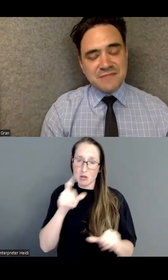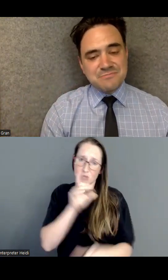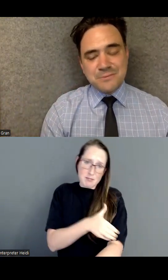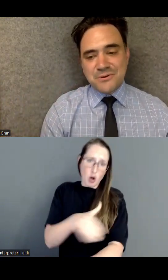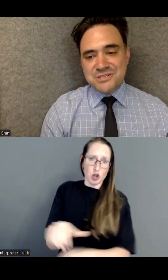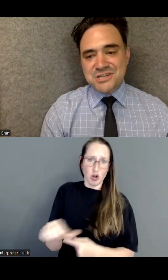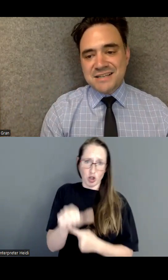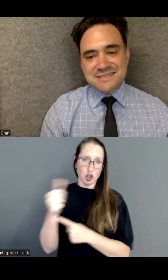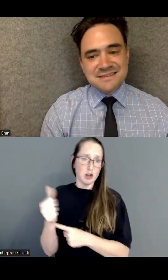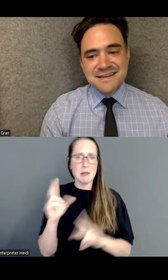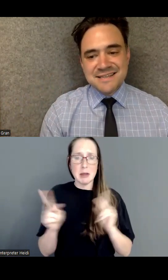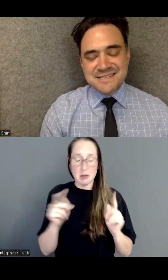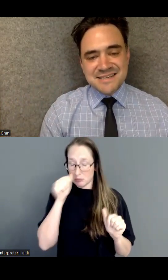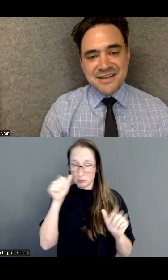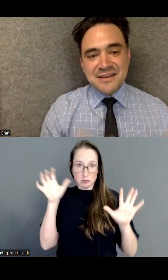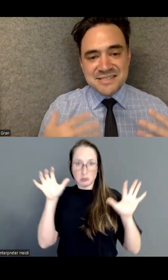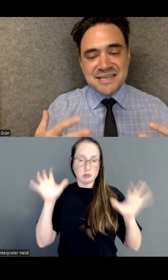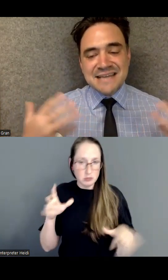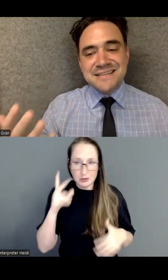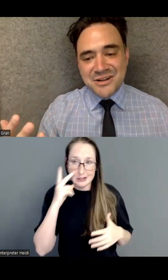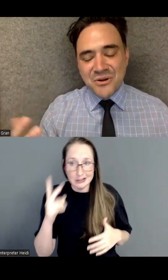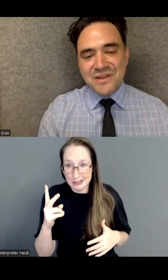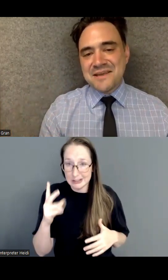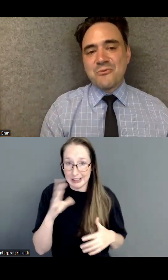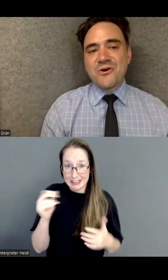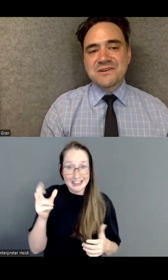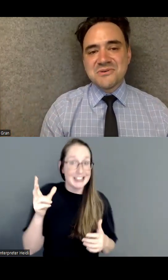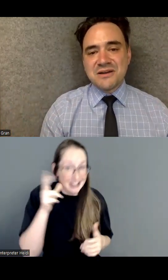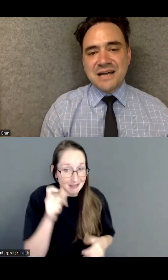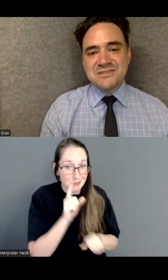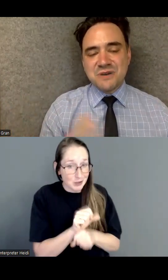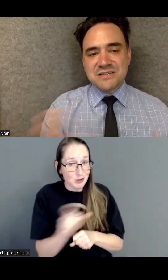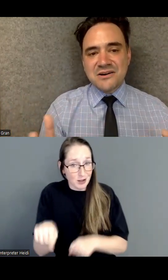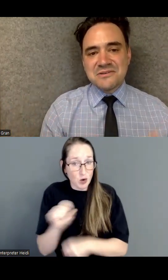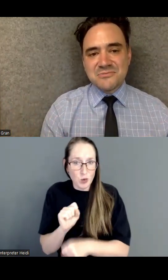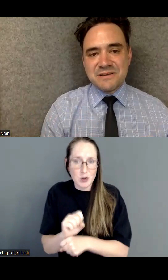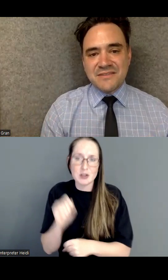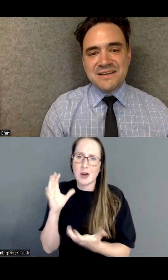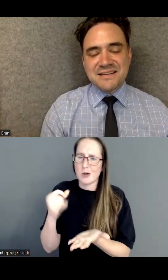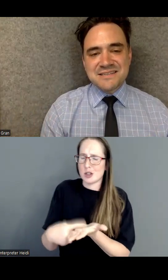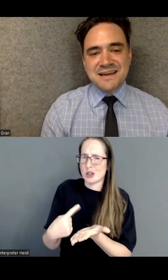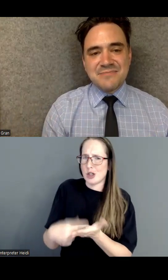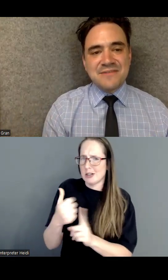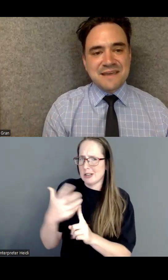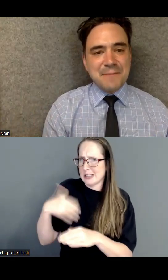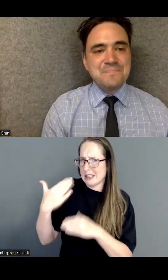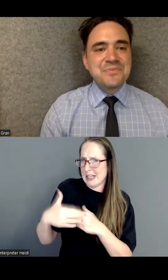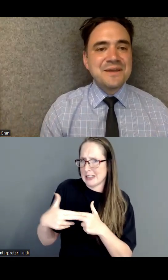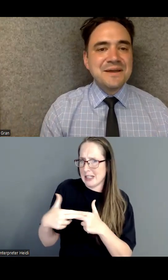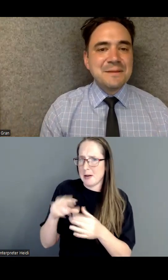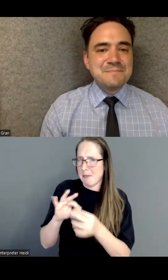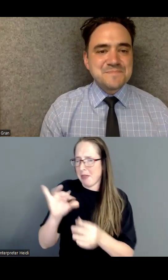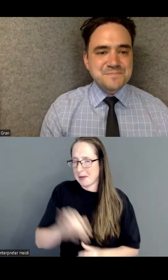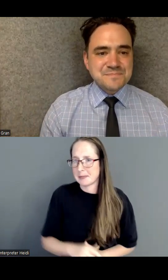alternative, and people are always shocked to see and hear that they work. So I do want to talk a little bit on the next slide about that.